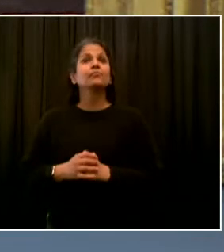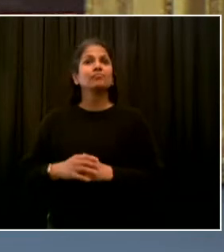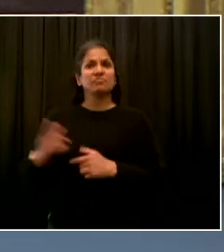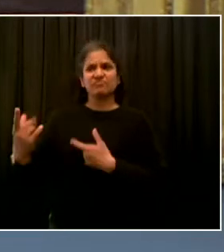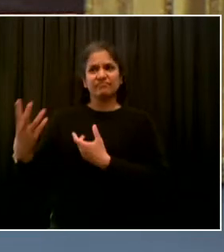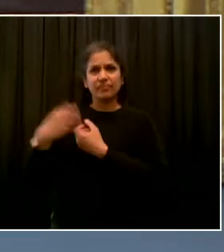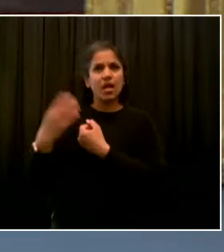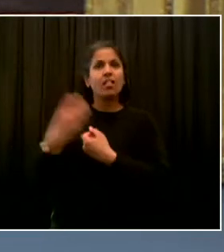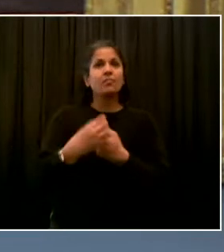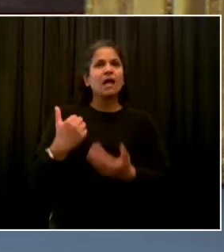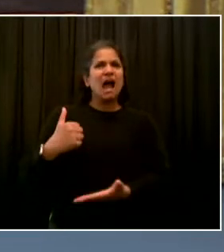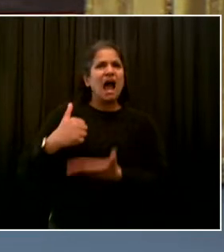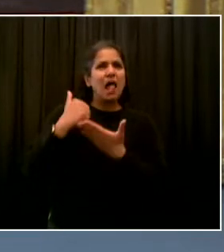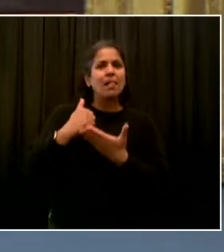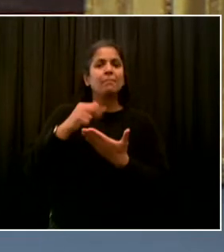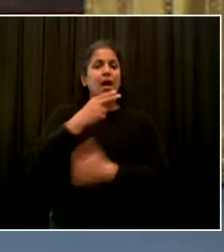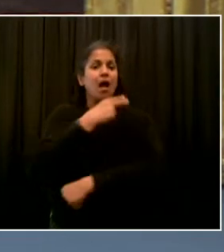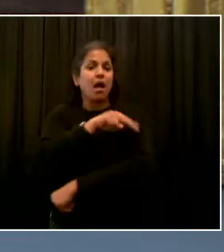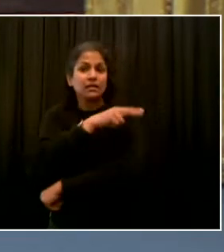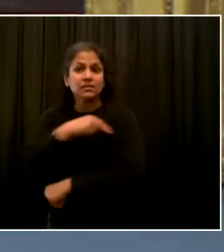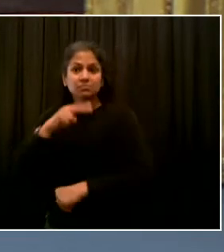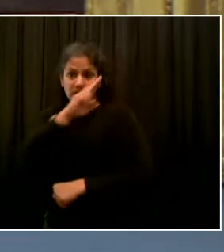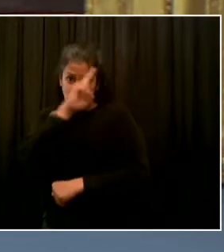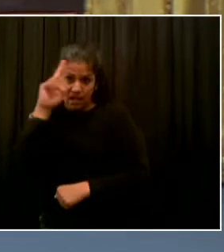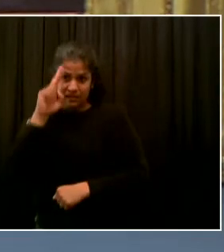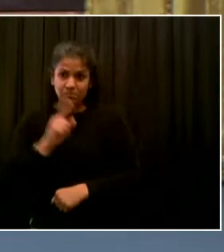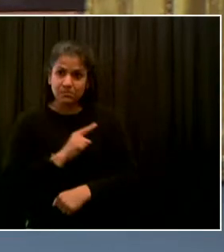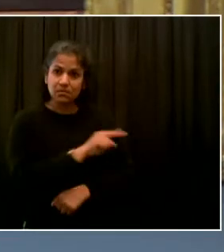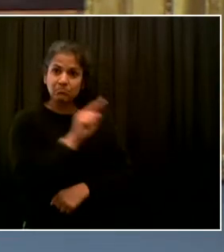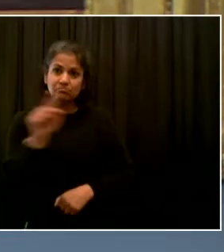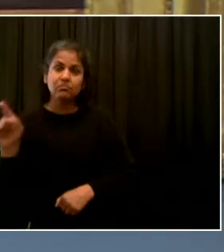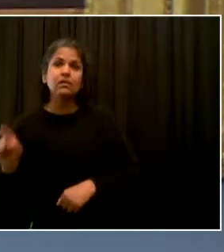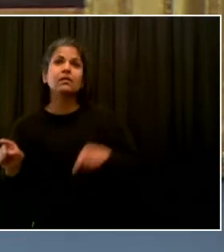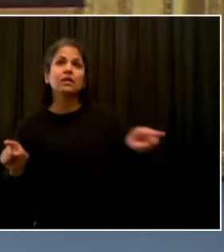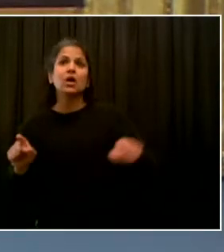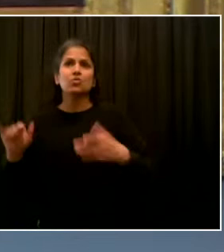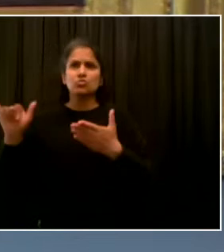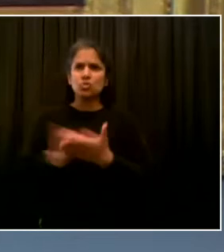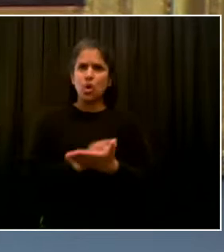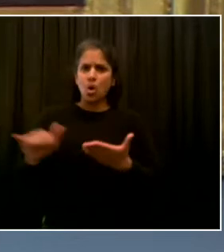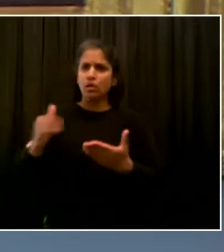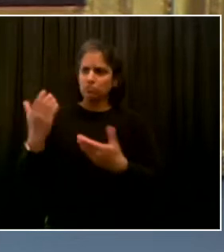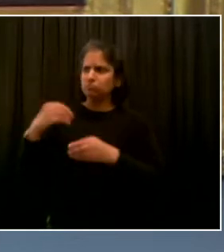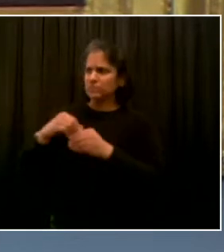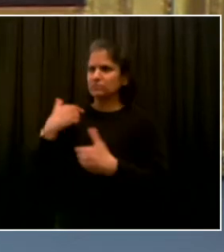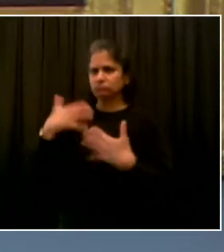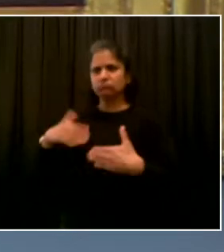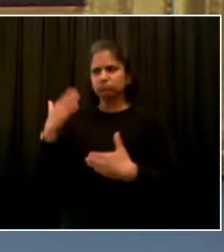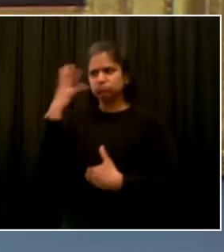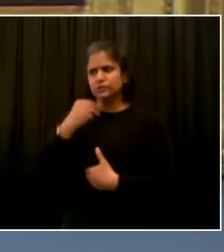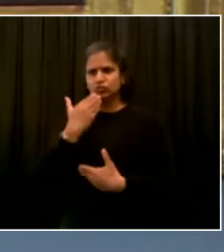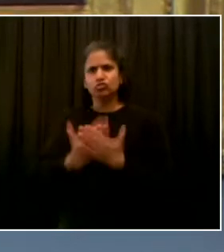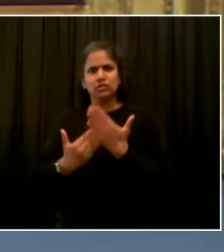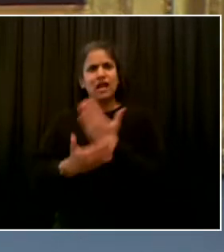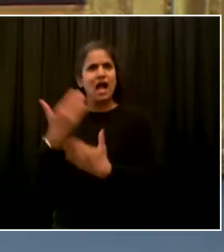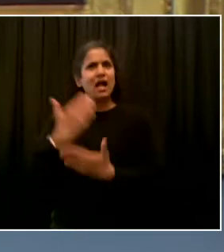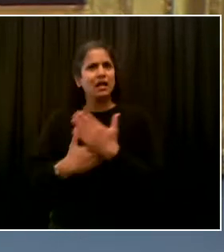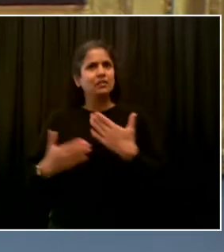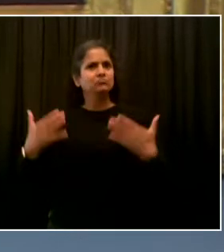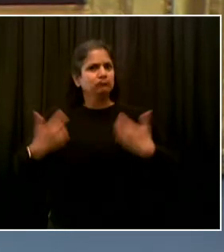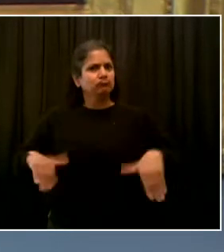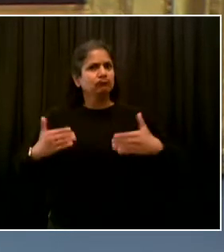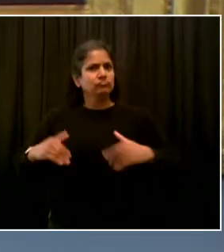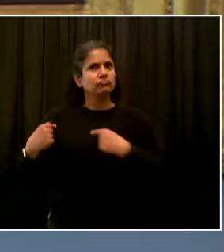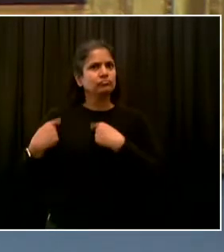so New Yorkers are in good hands with Dr. Katz. New York is the epicenter of